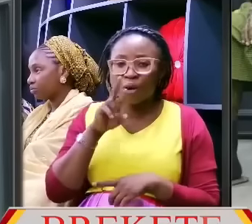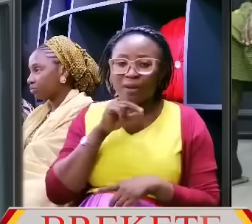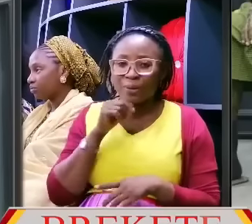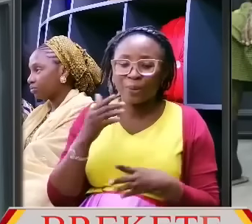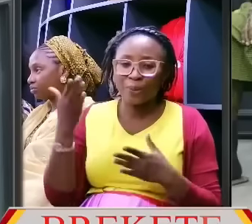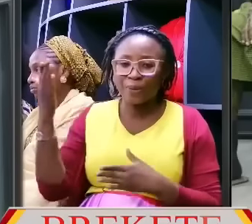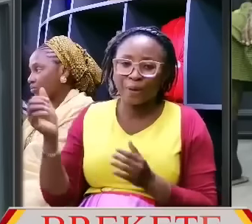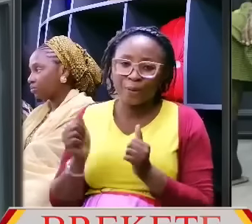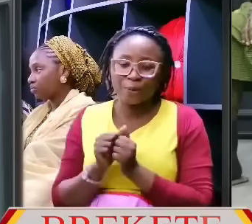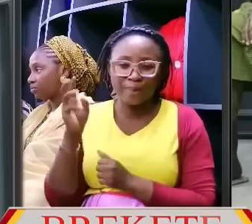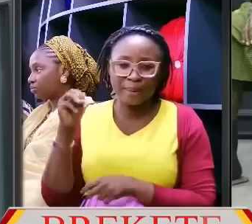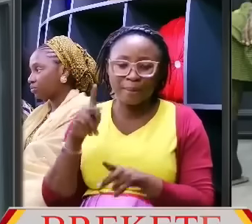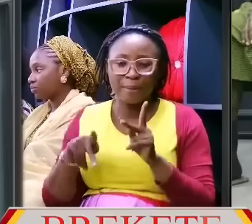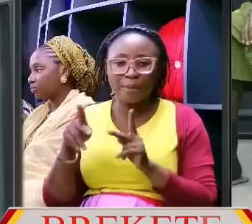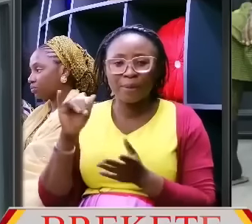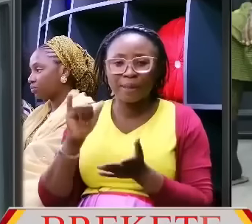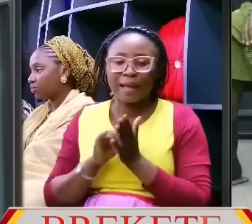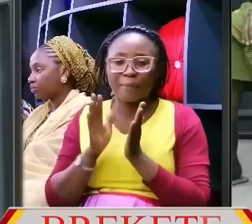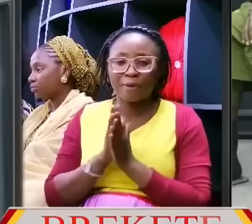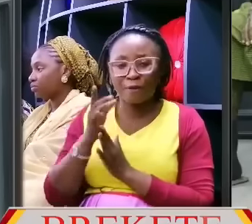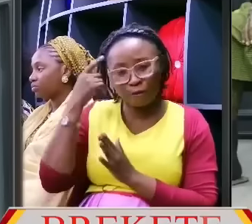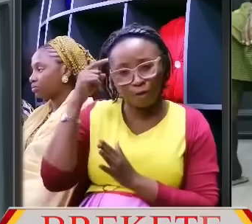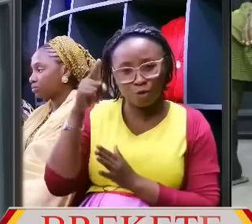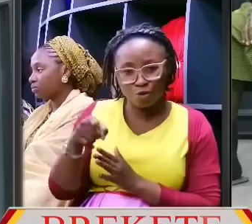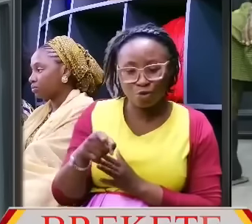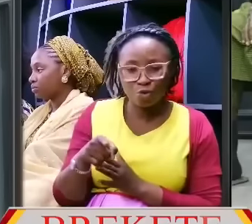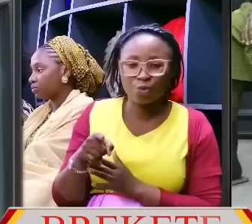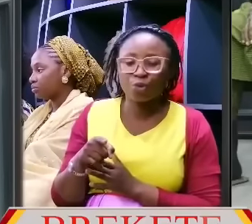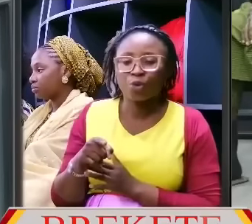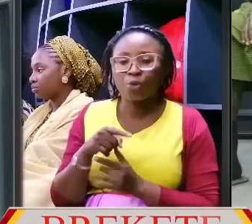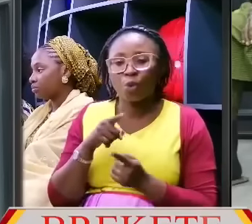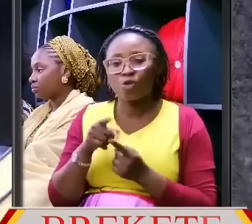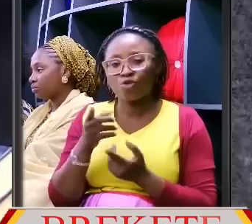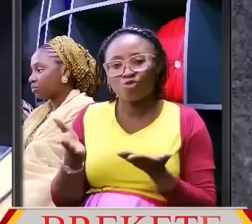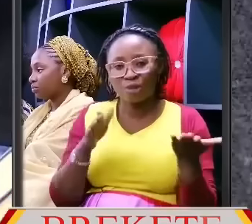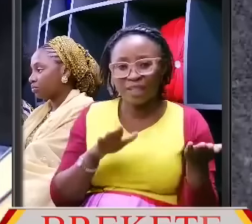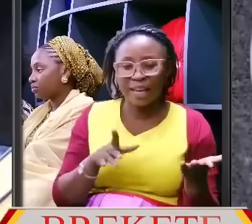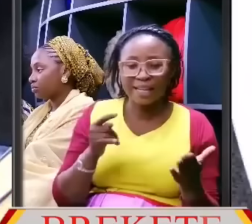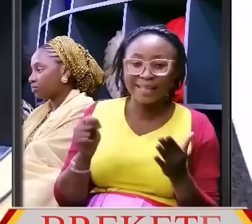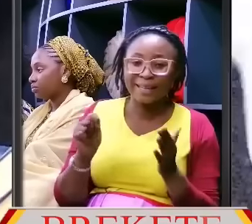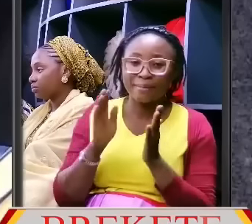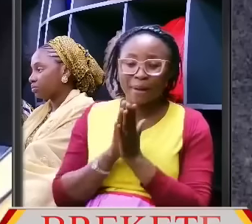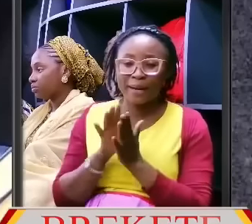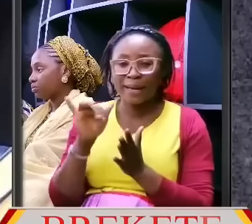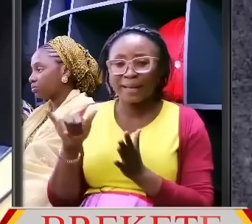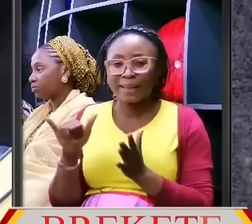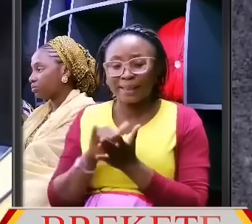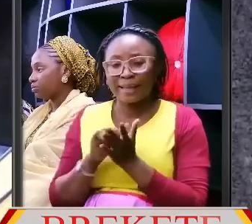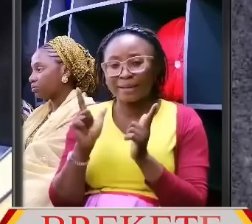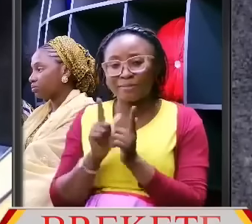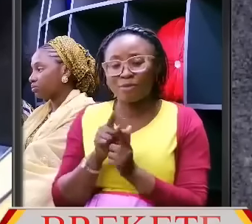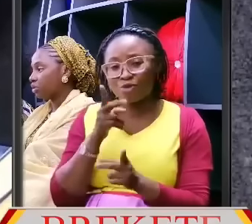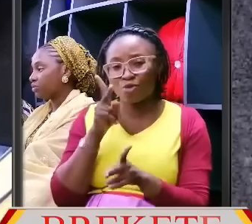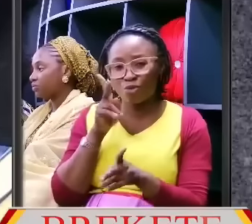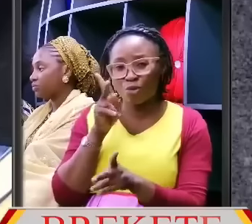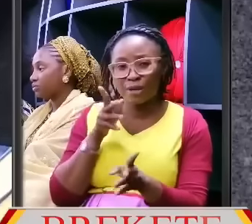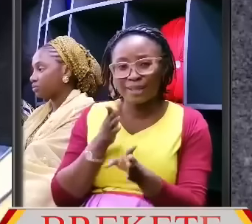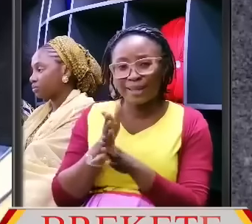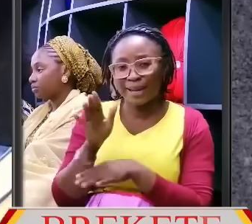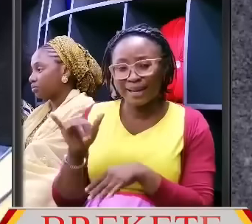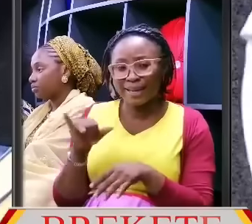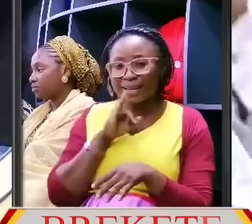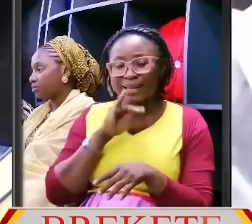no longer. People will go they pray for you when you day your grave. And the prayer where they meet person directly for